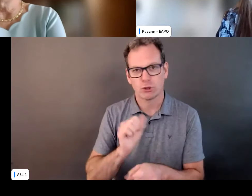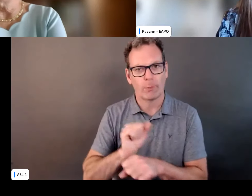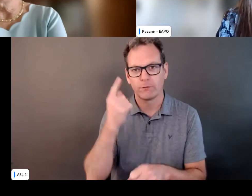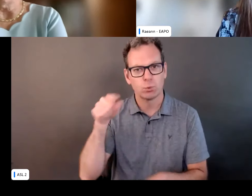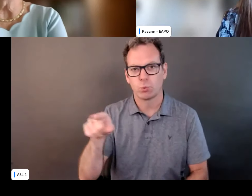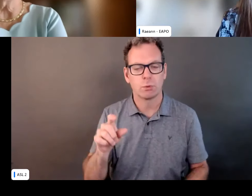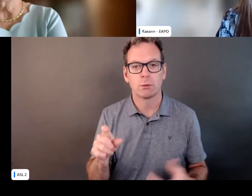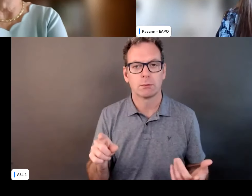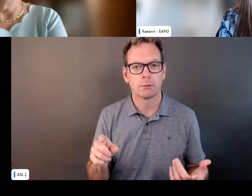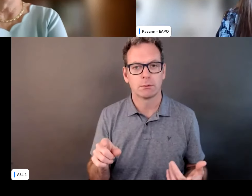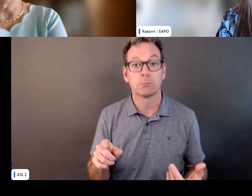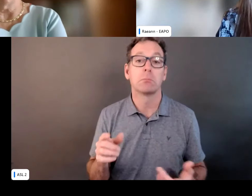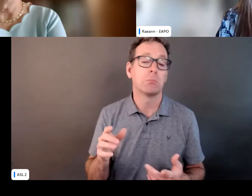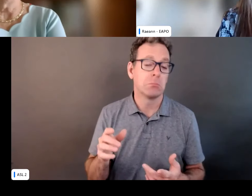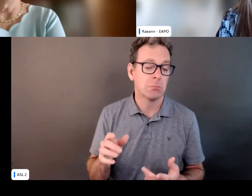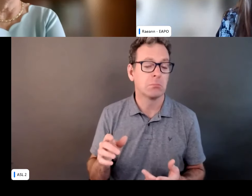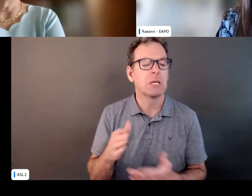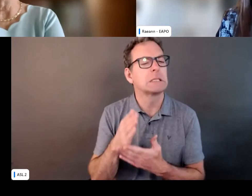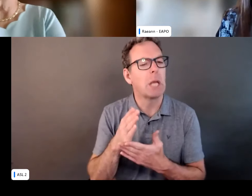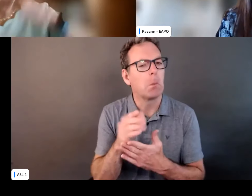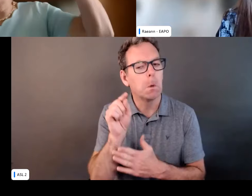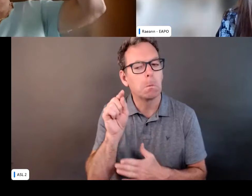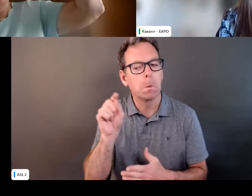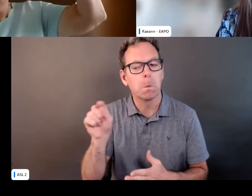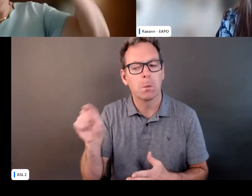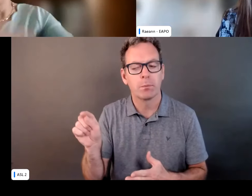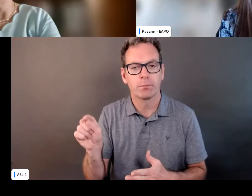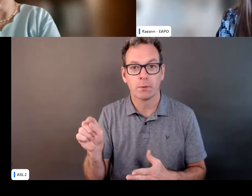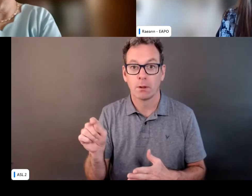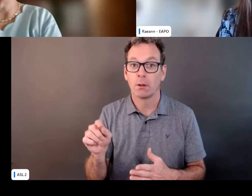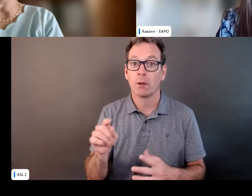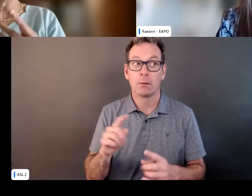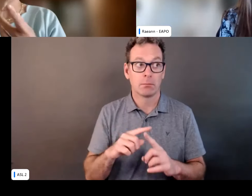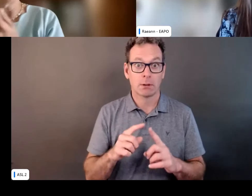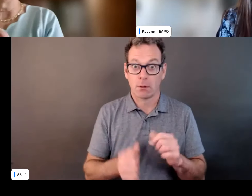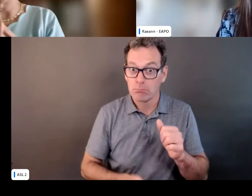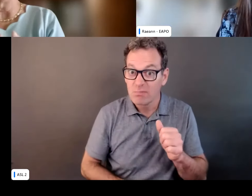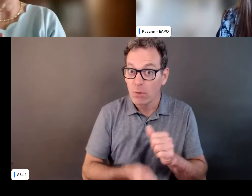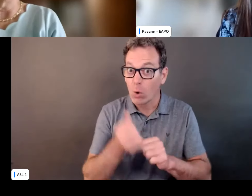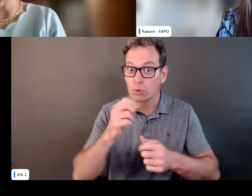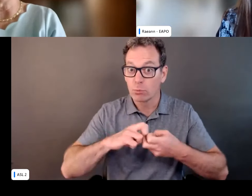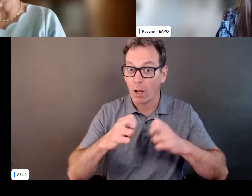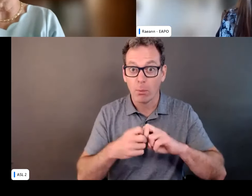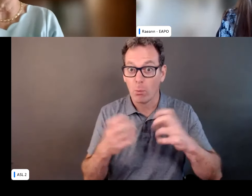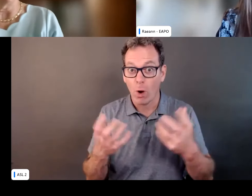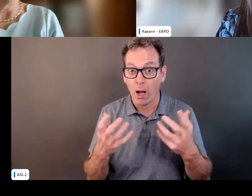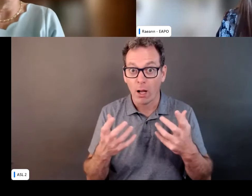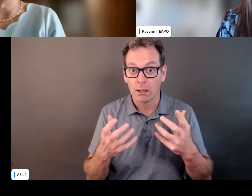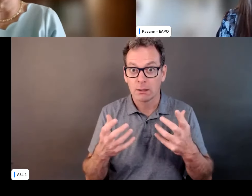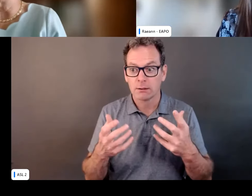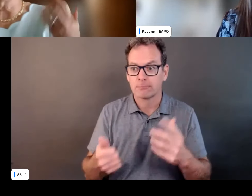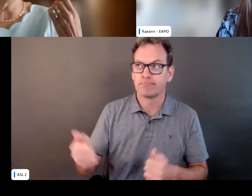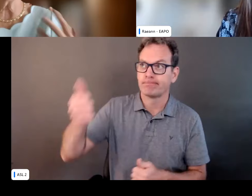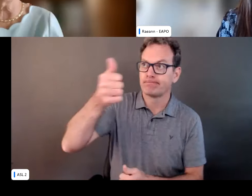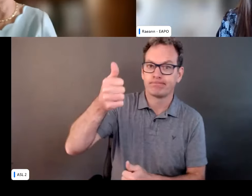But I would say most of the time it's up at the top level. They're not properly staffed. They're not getting paid